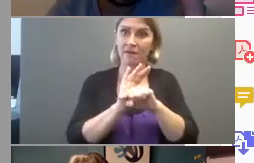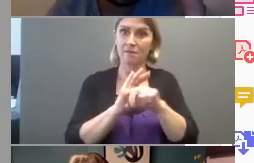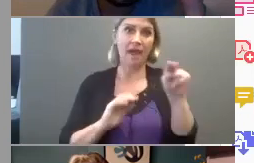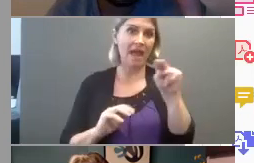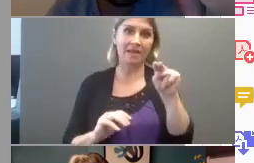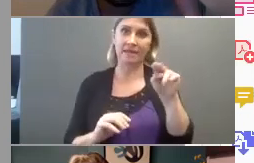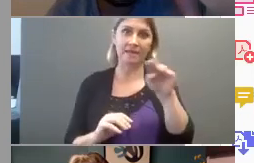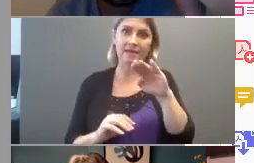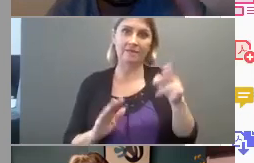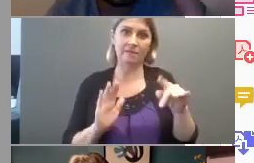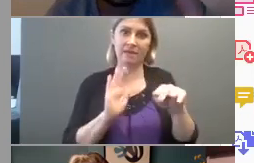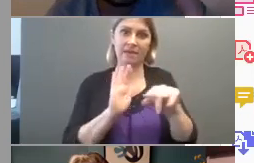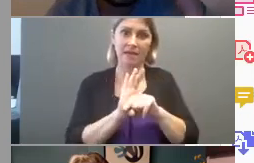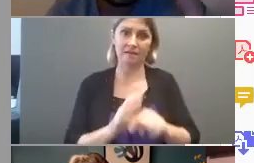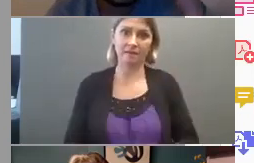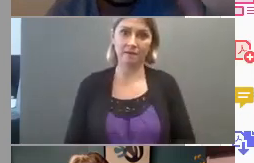negative.